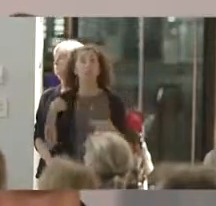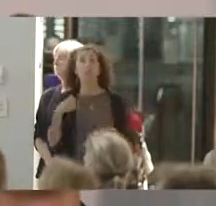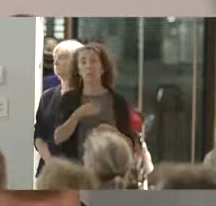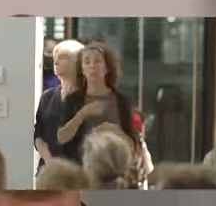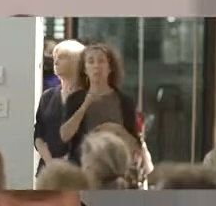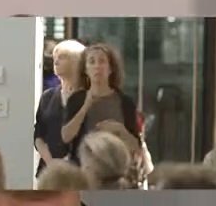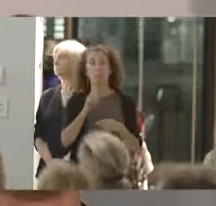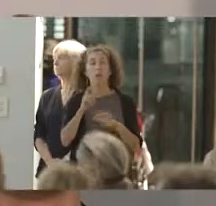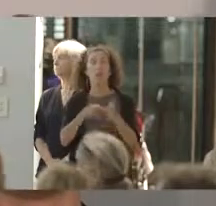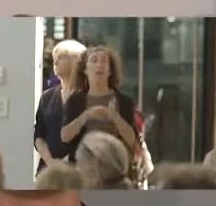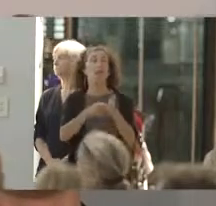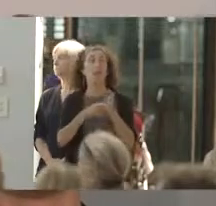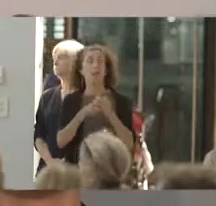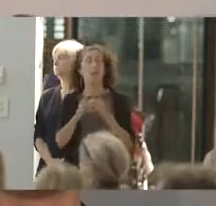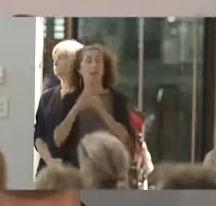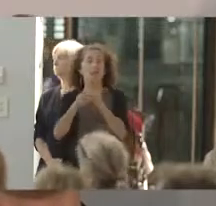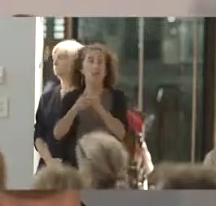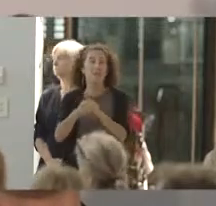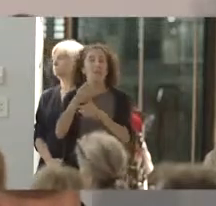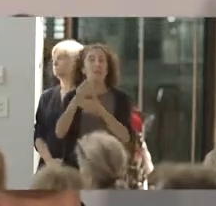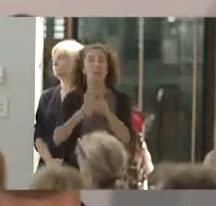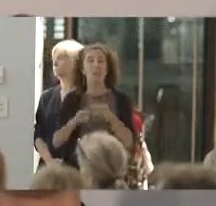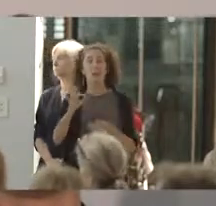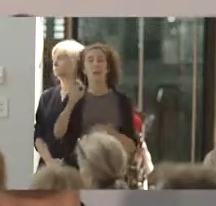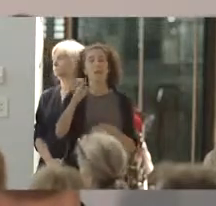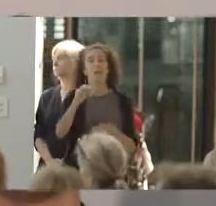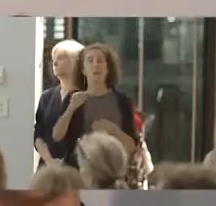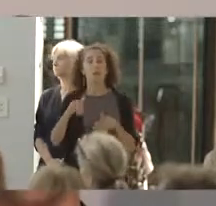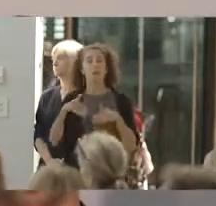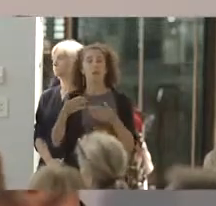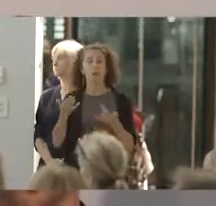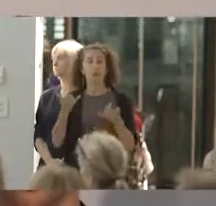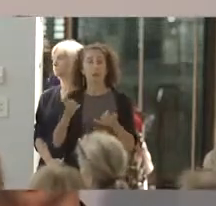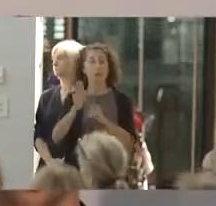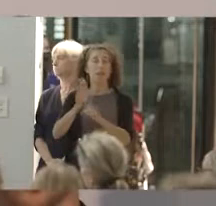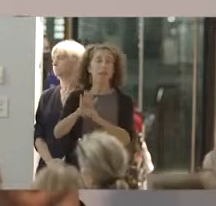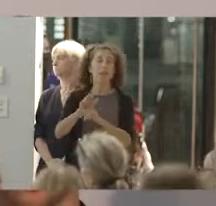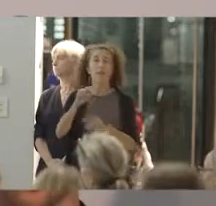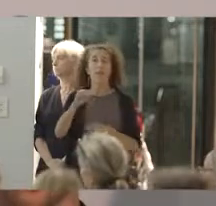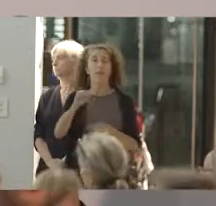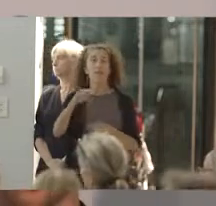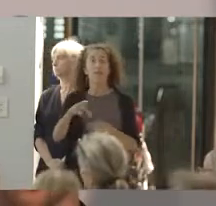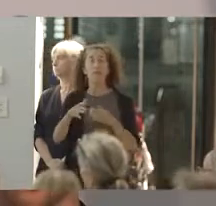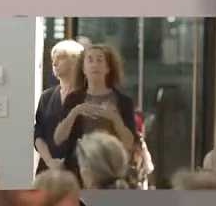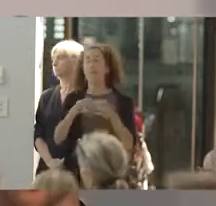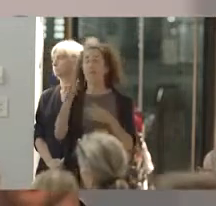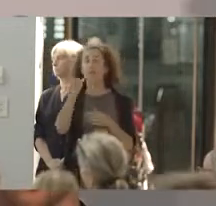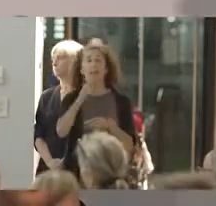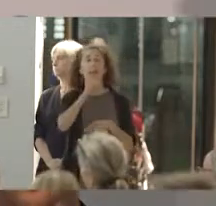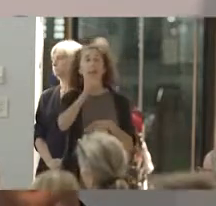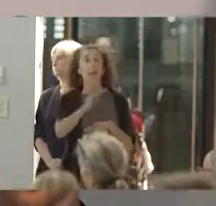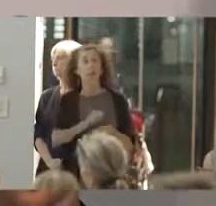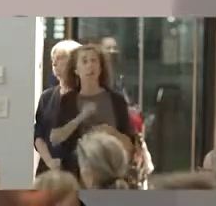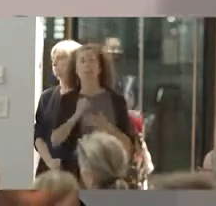current map that's out there right now by FEMA. So that's the design benchmark that we're working with. The second component